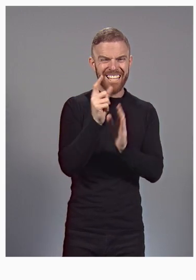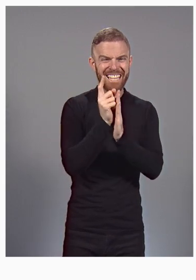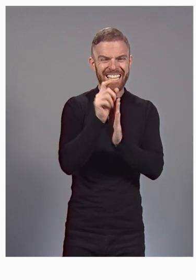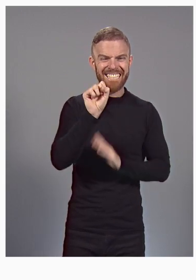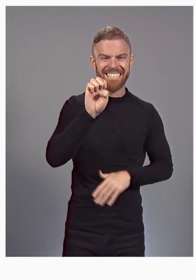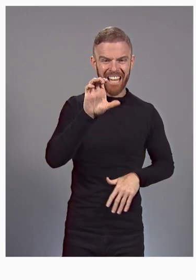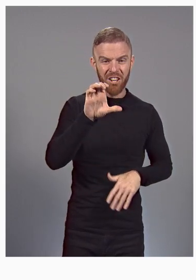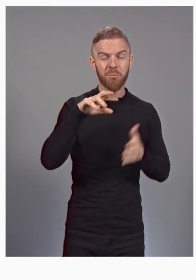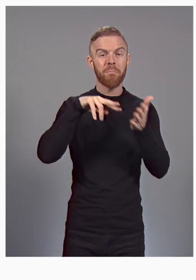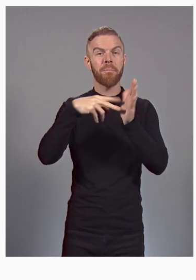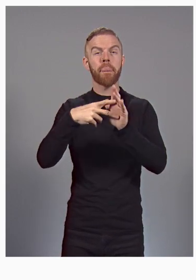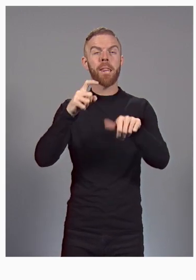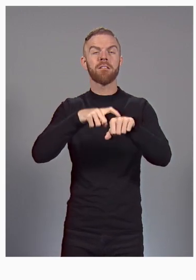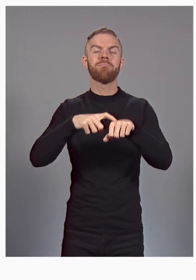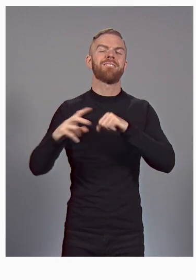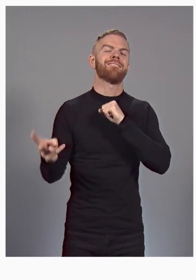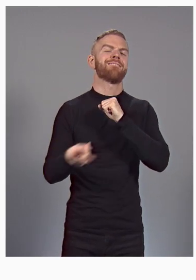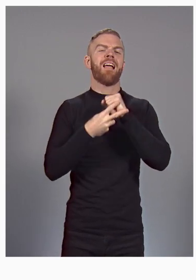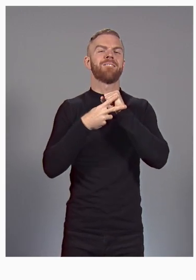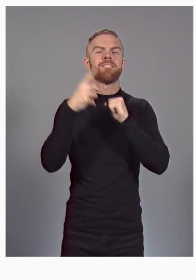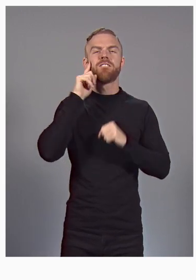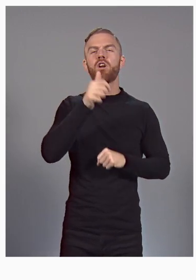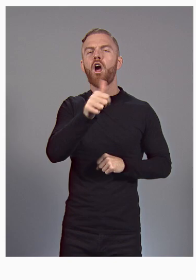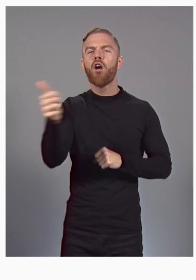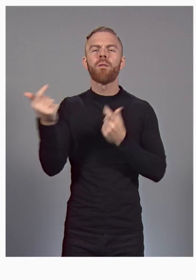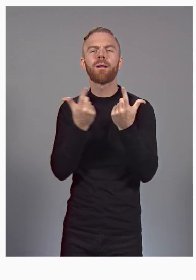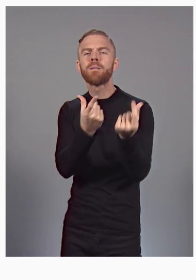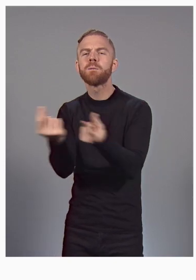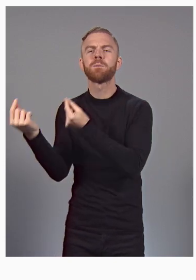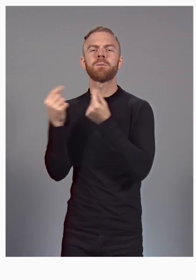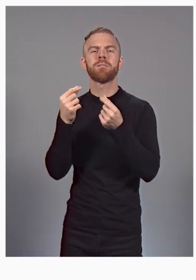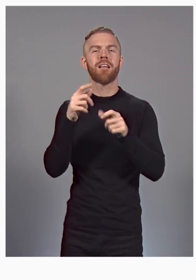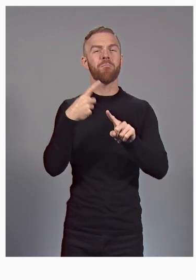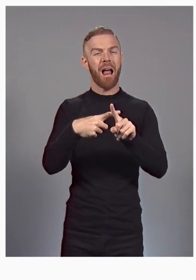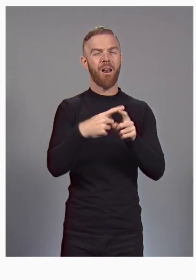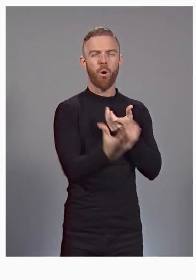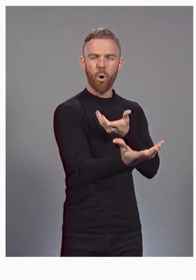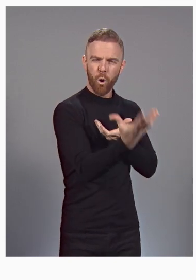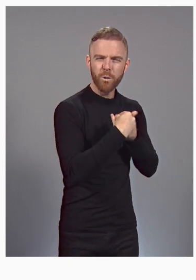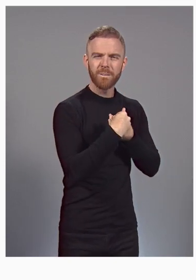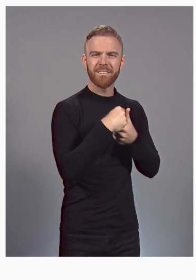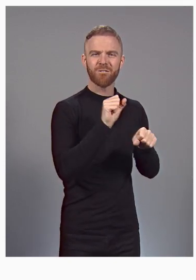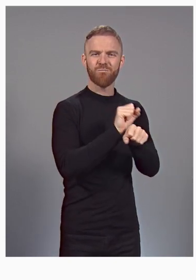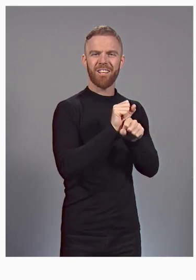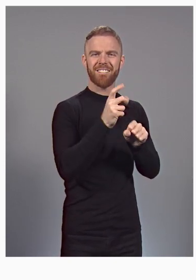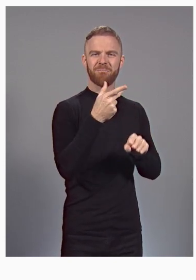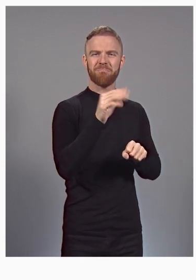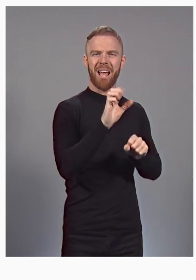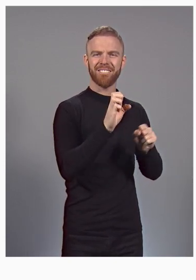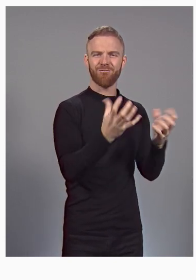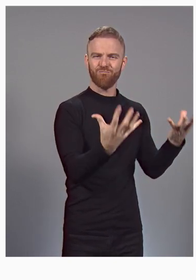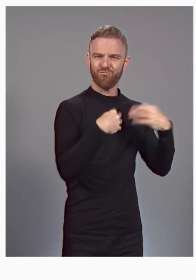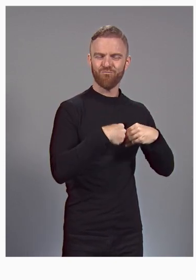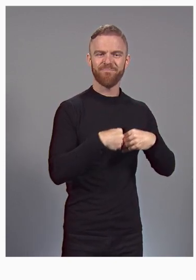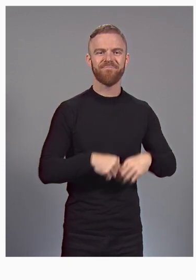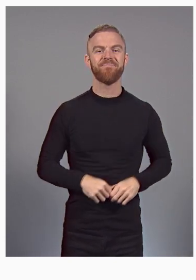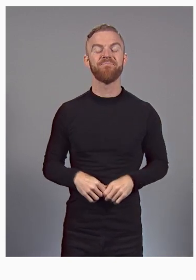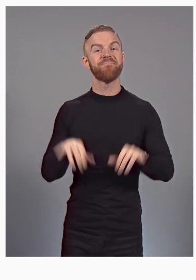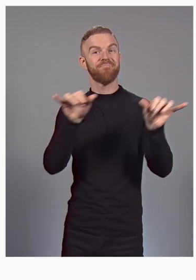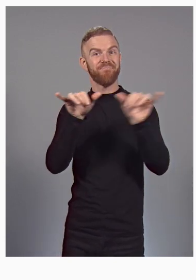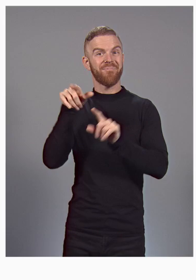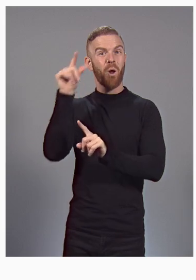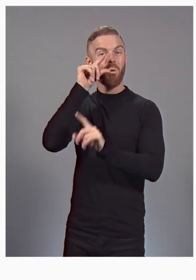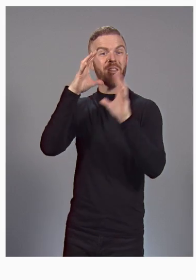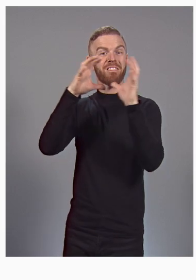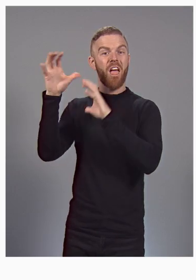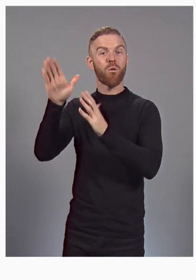time saved for other efforts and a more inclusive workplace. Similarly, with Google Cloud's recommendations